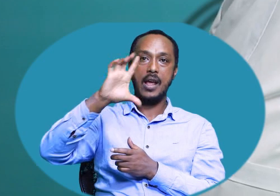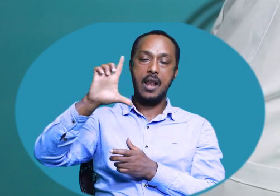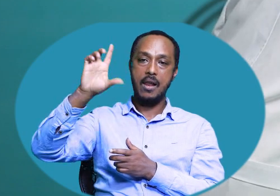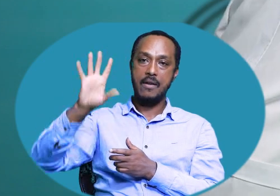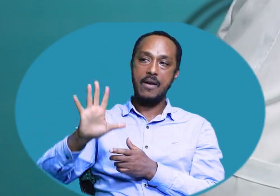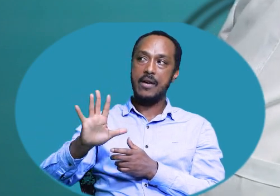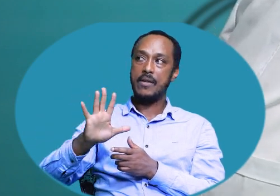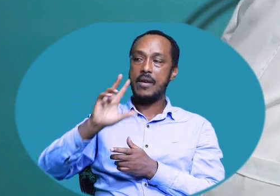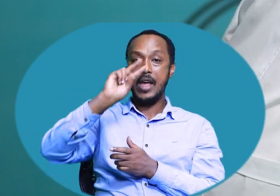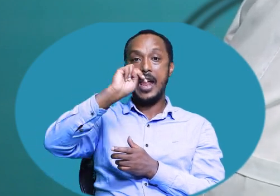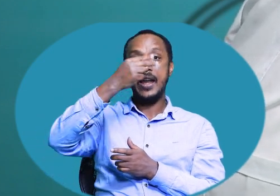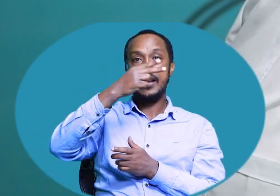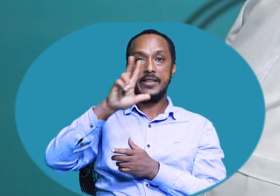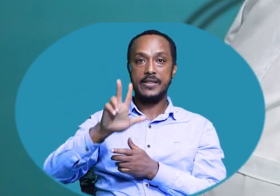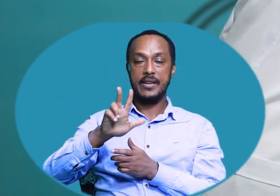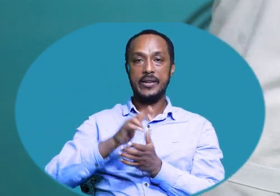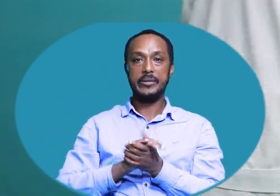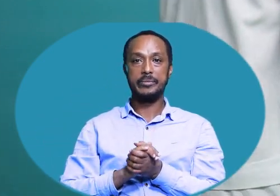SF6,